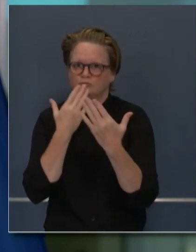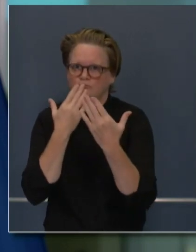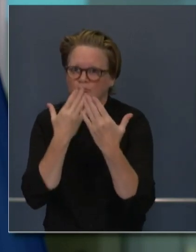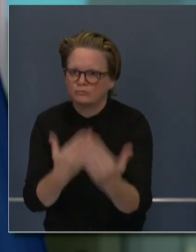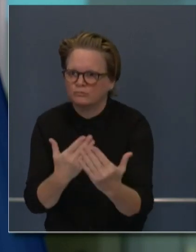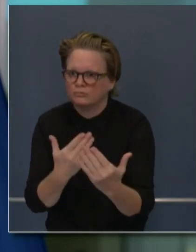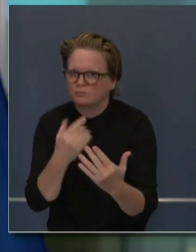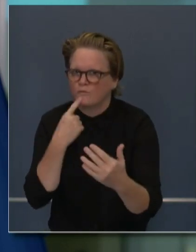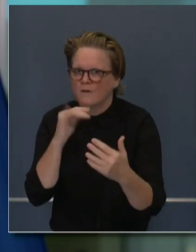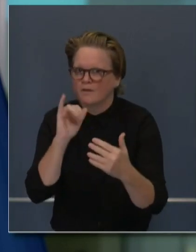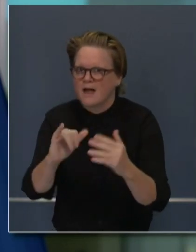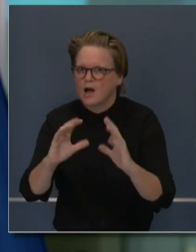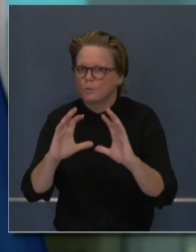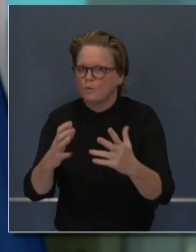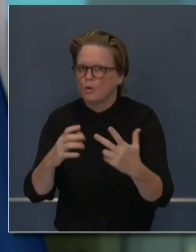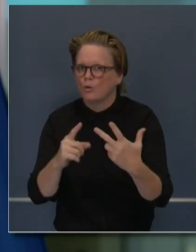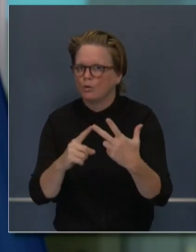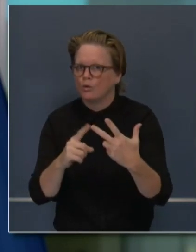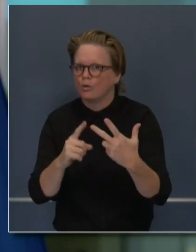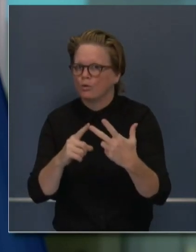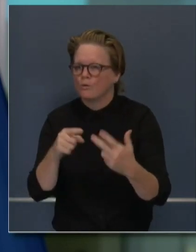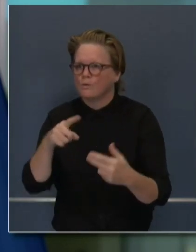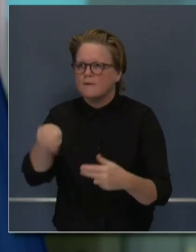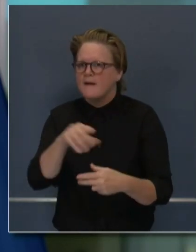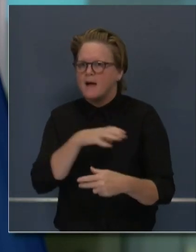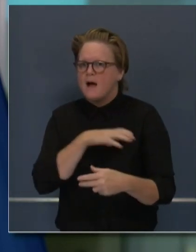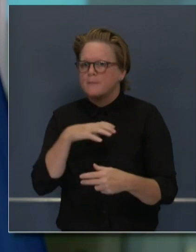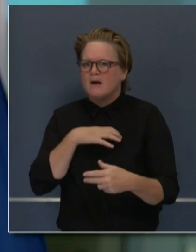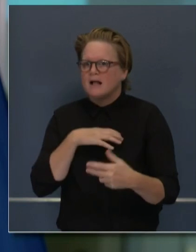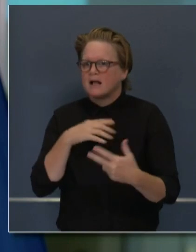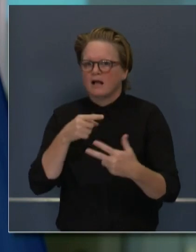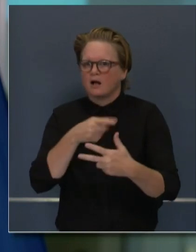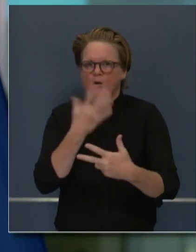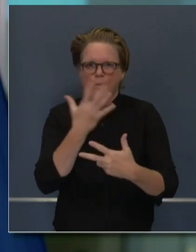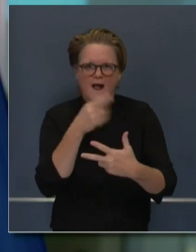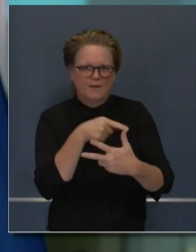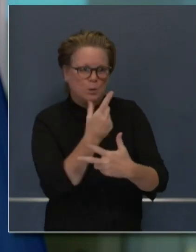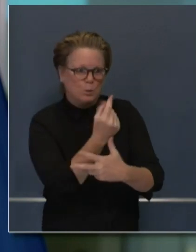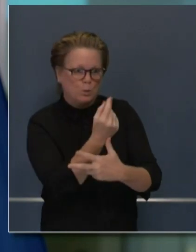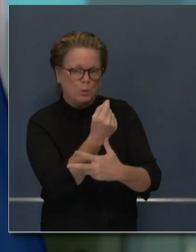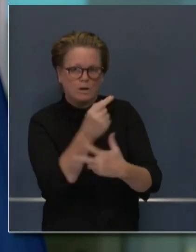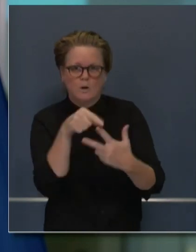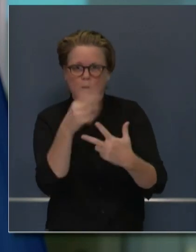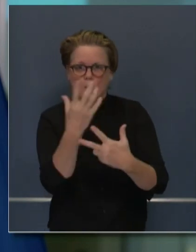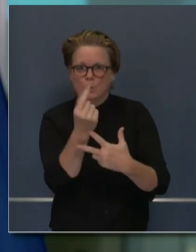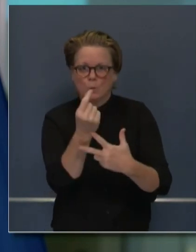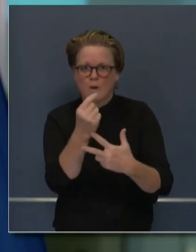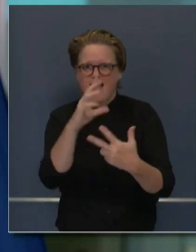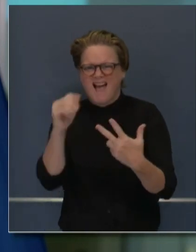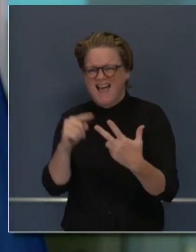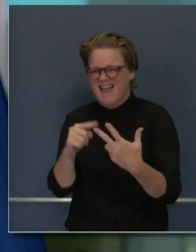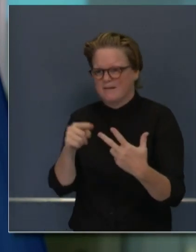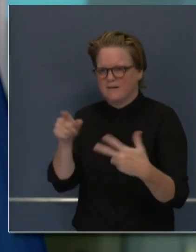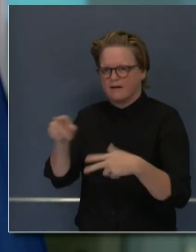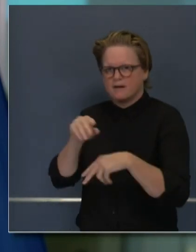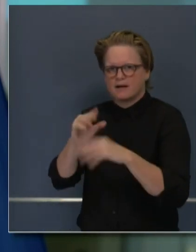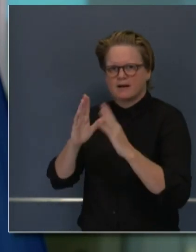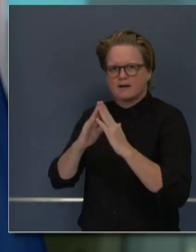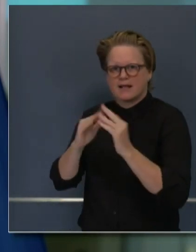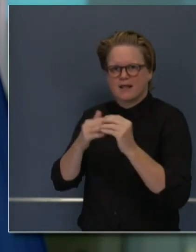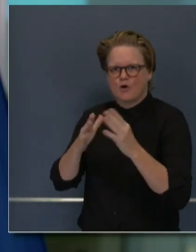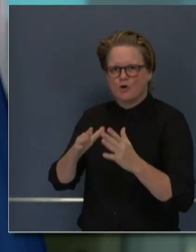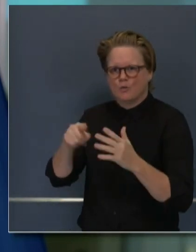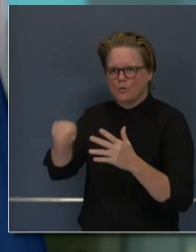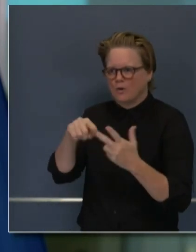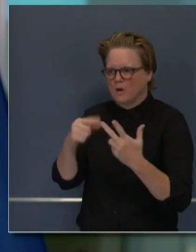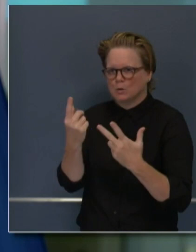2 committees have already met, and the advisory committee, Community Advisory Committee, will be very influential in advising